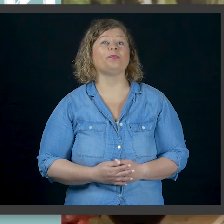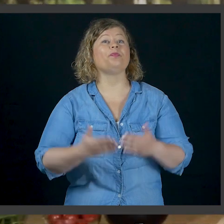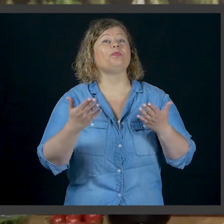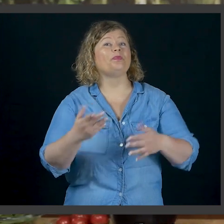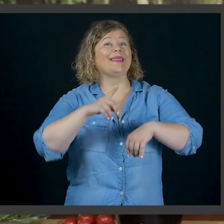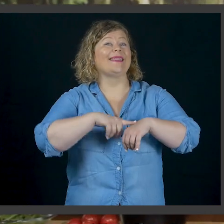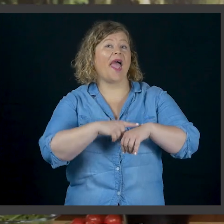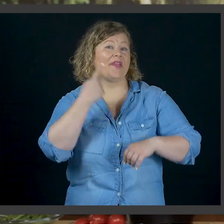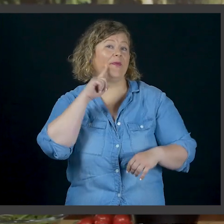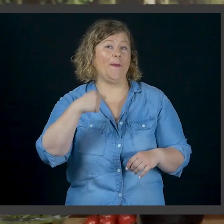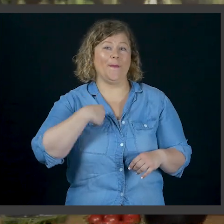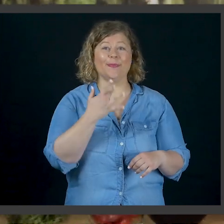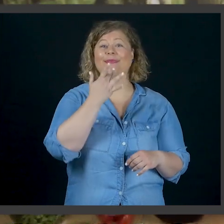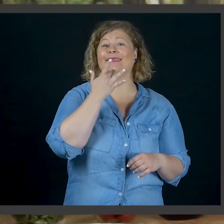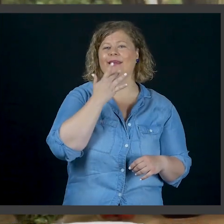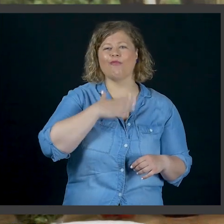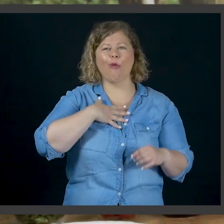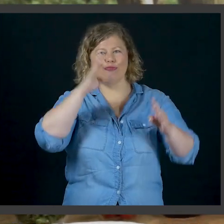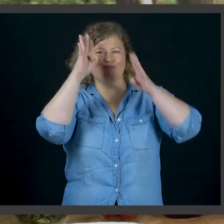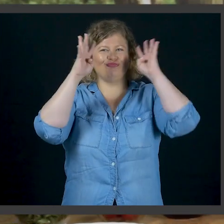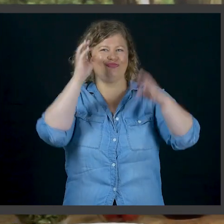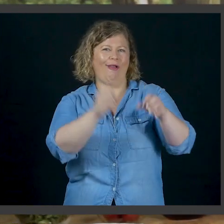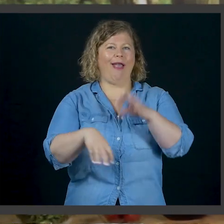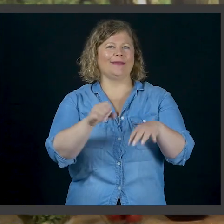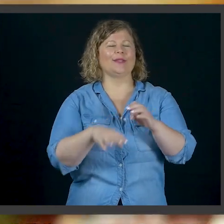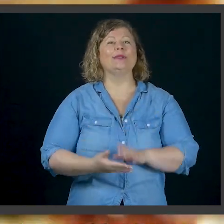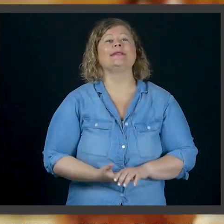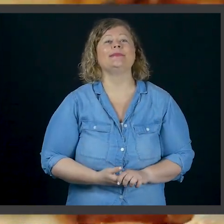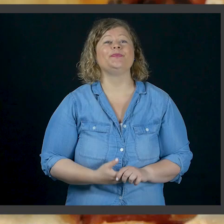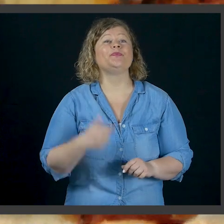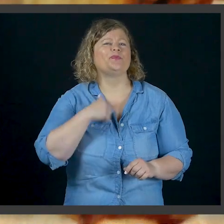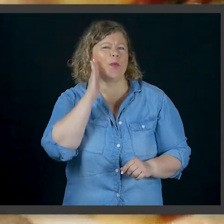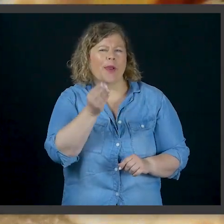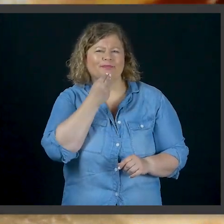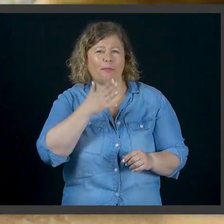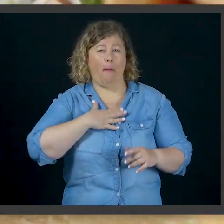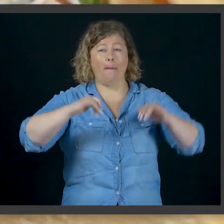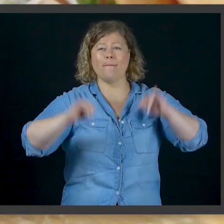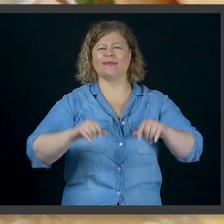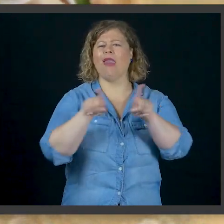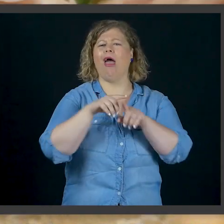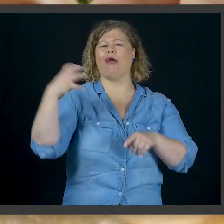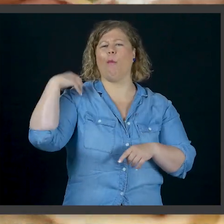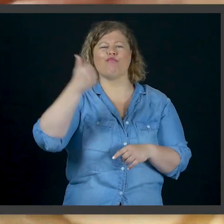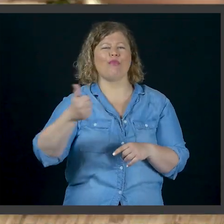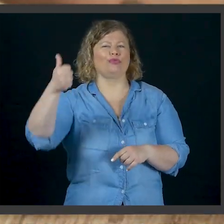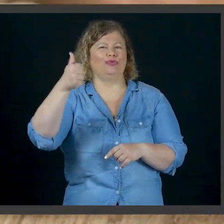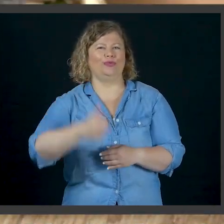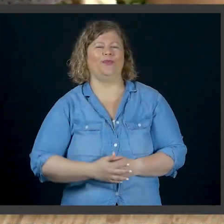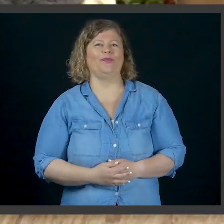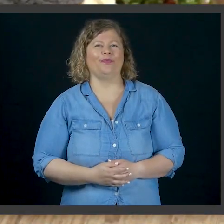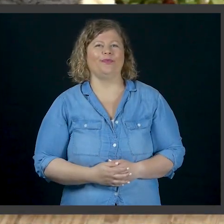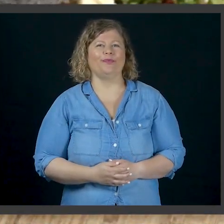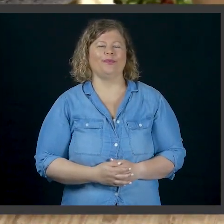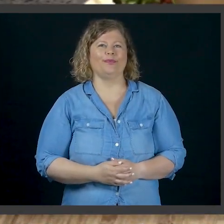And it's time for me to taste my creation. I will eat my pizza like a